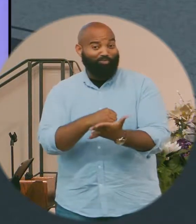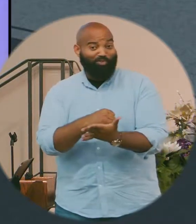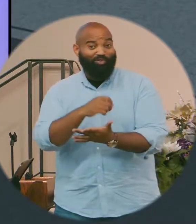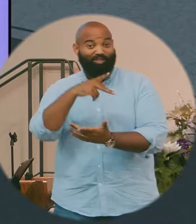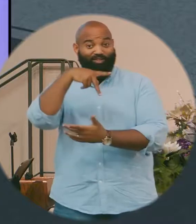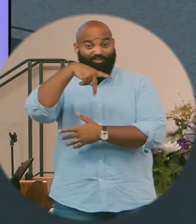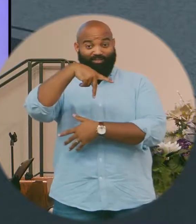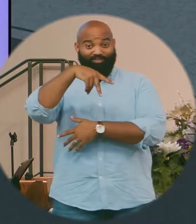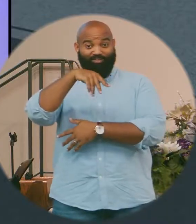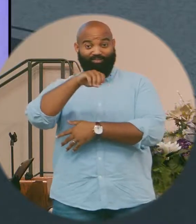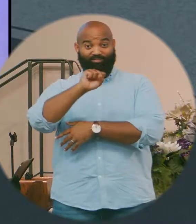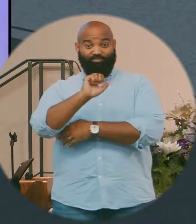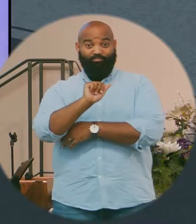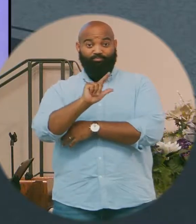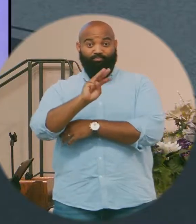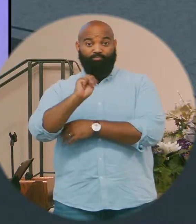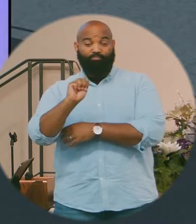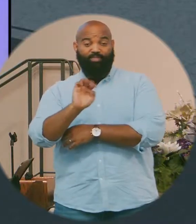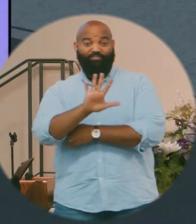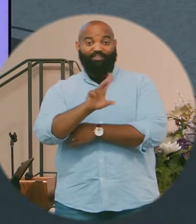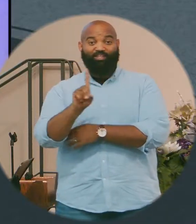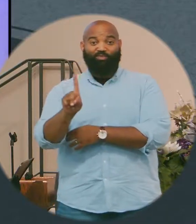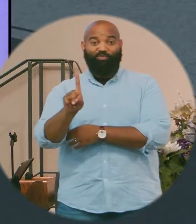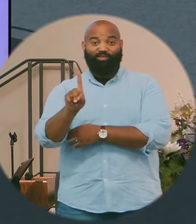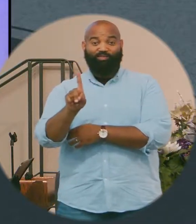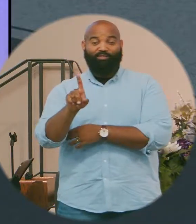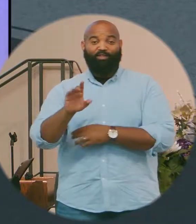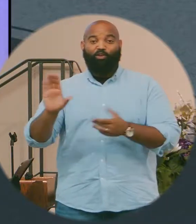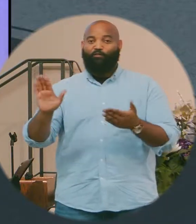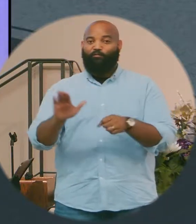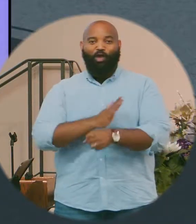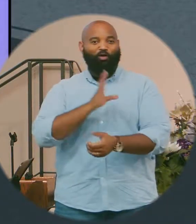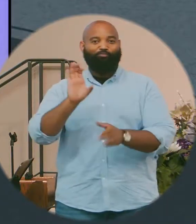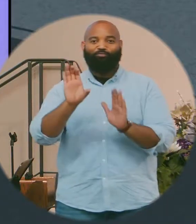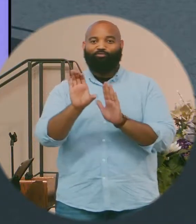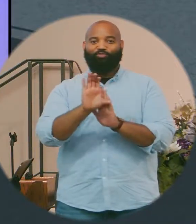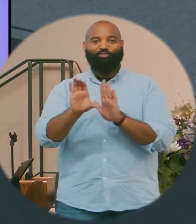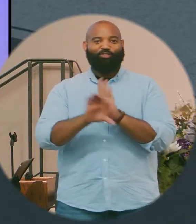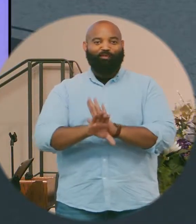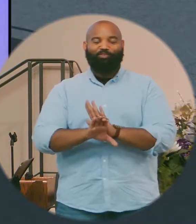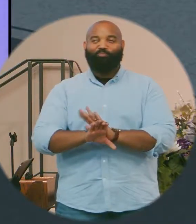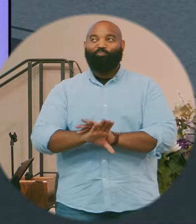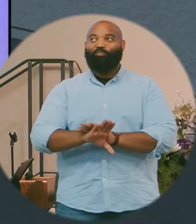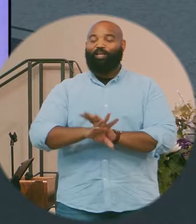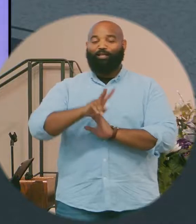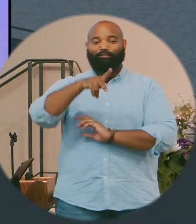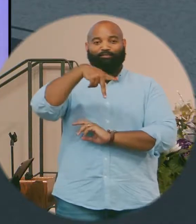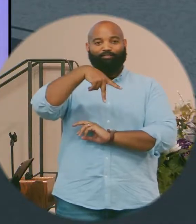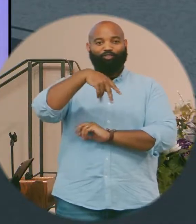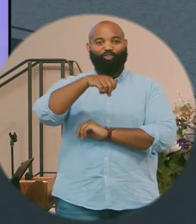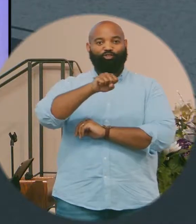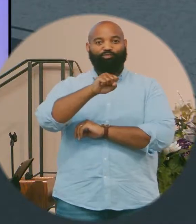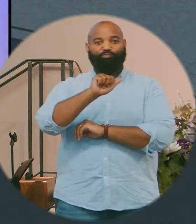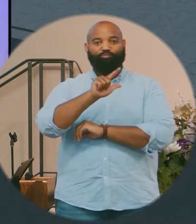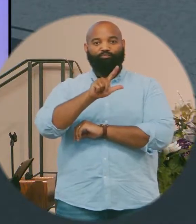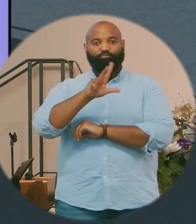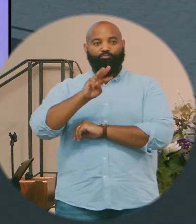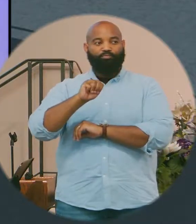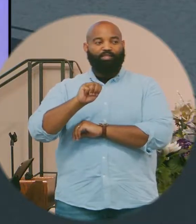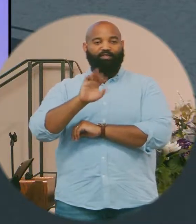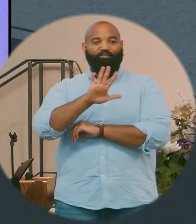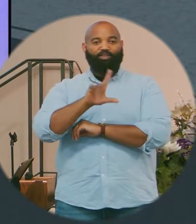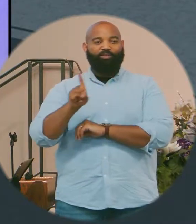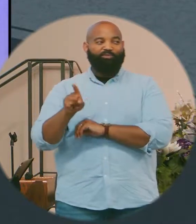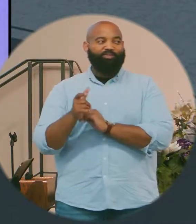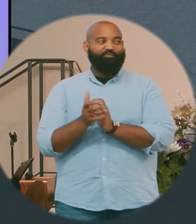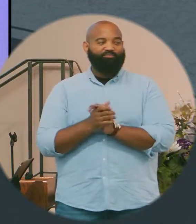Psalm 51. I'm going to read the entire psalm. It's a very familiar psalm, and I'm excited about